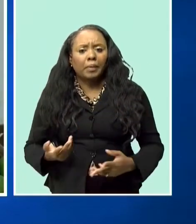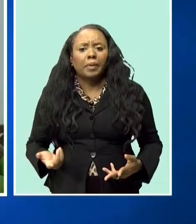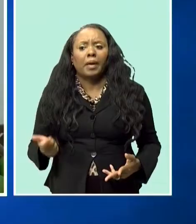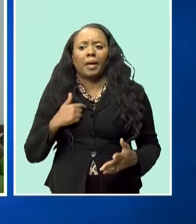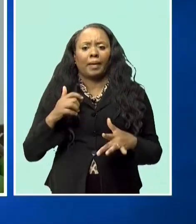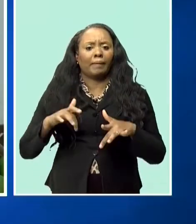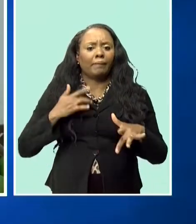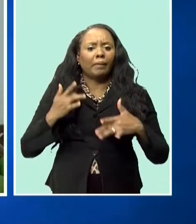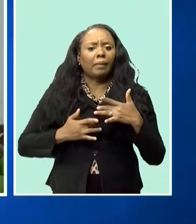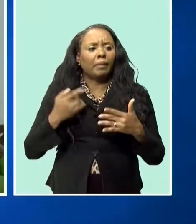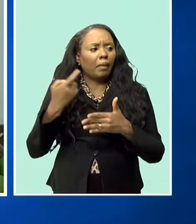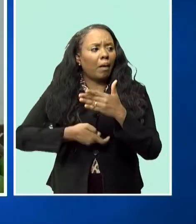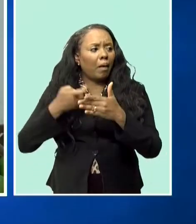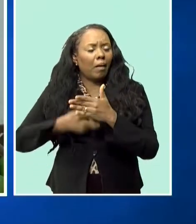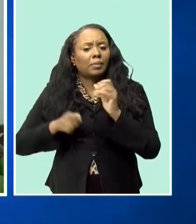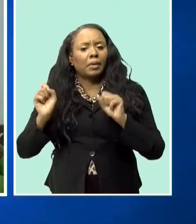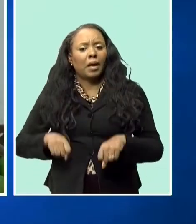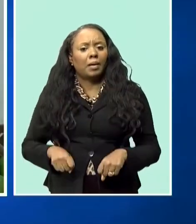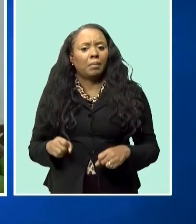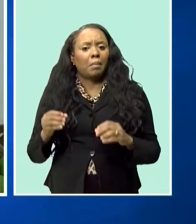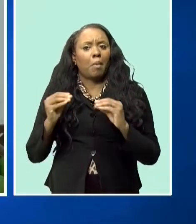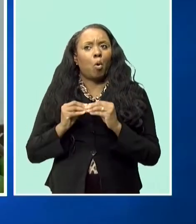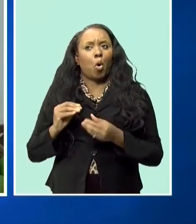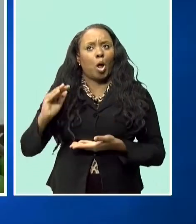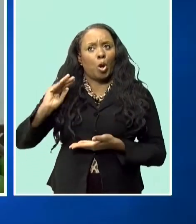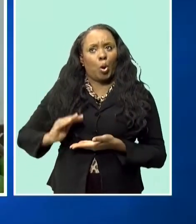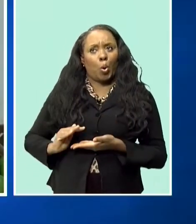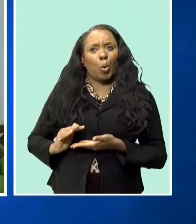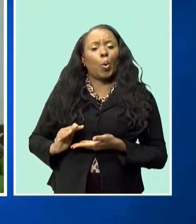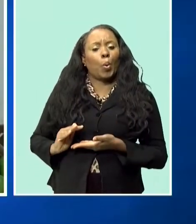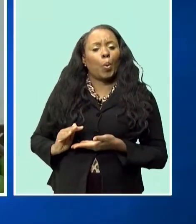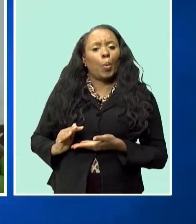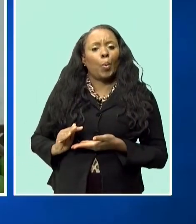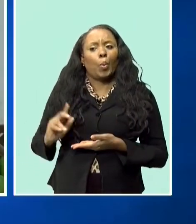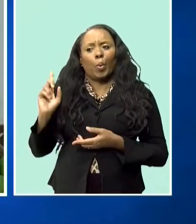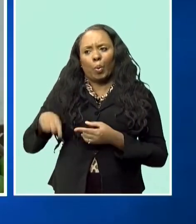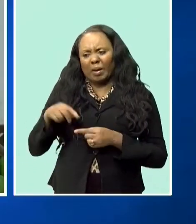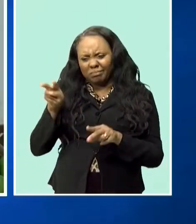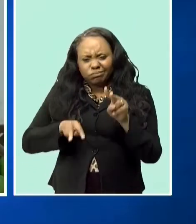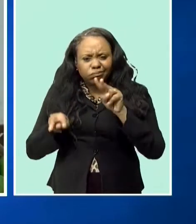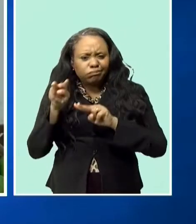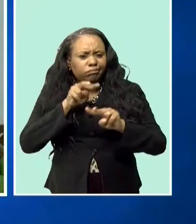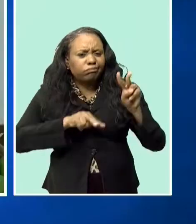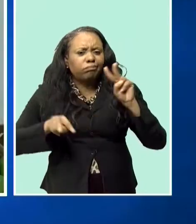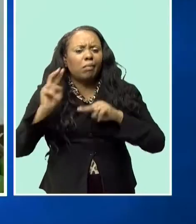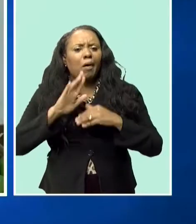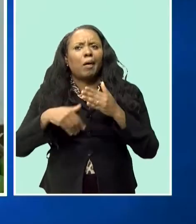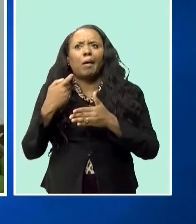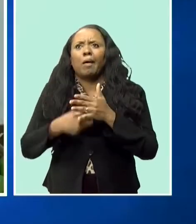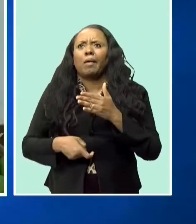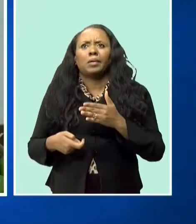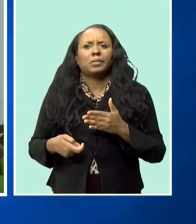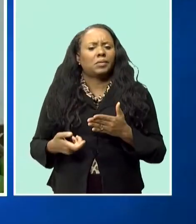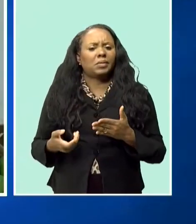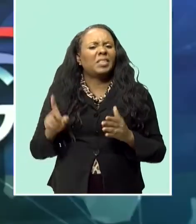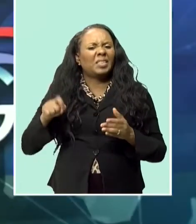that prices can be lower. I've seen cases where when you look at all the costs considered, the prices should not be as high as they